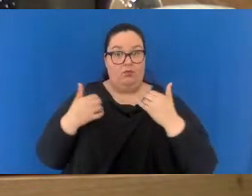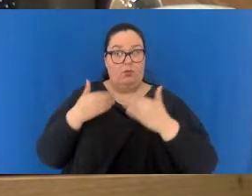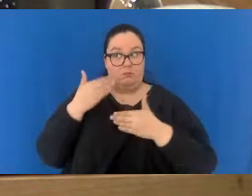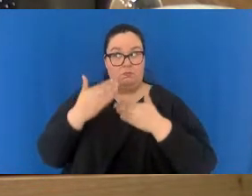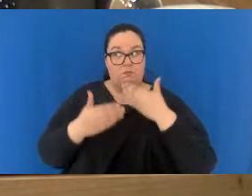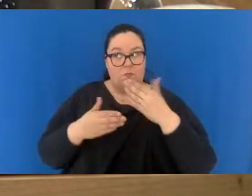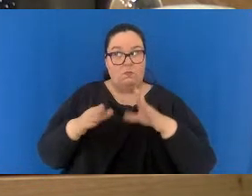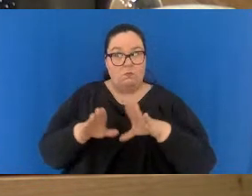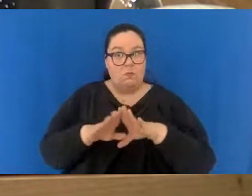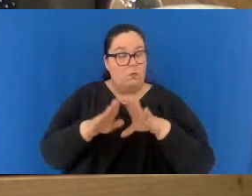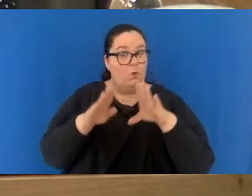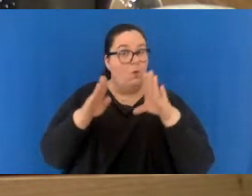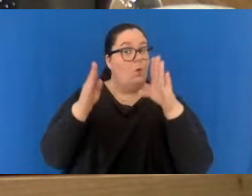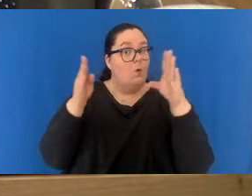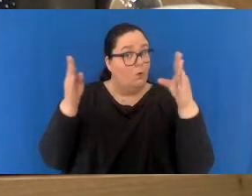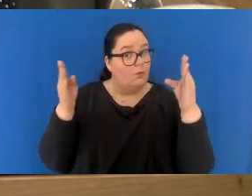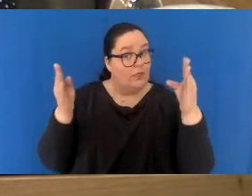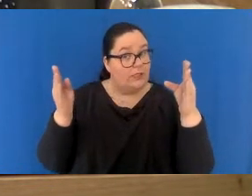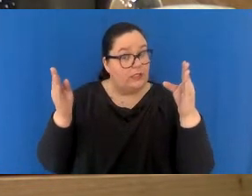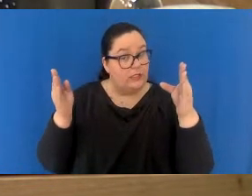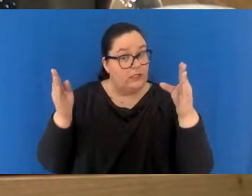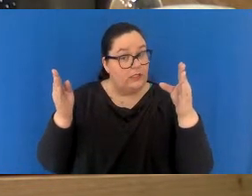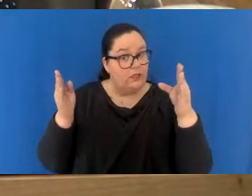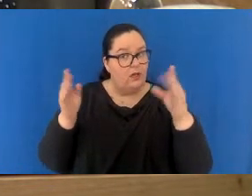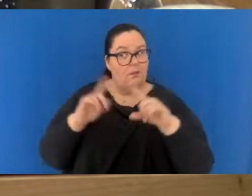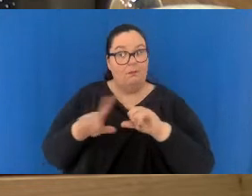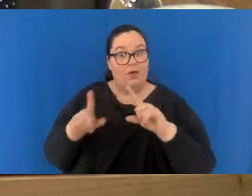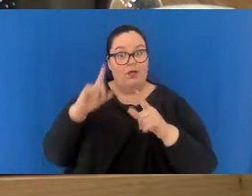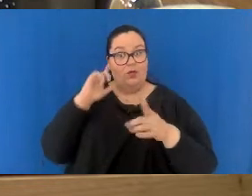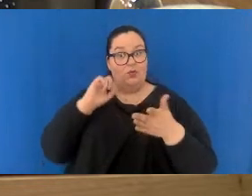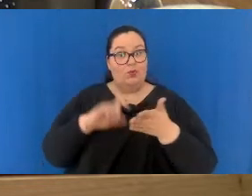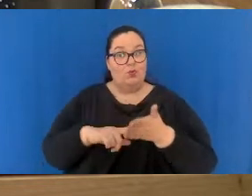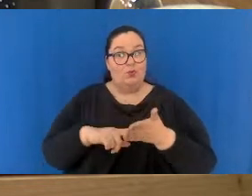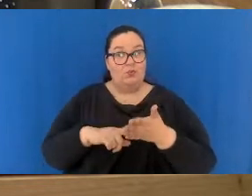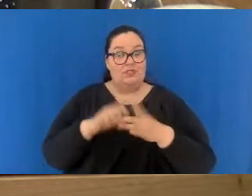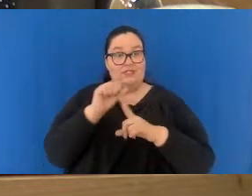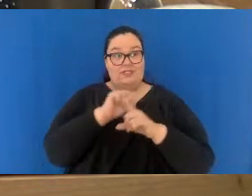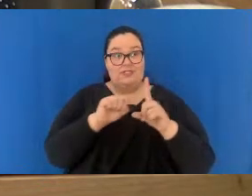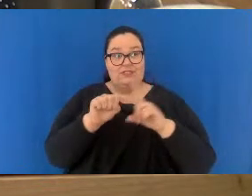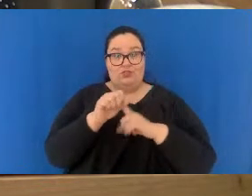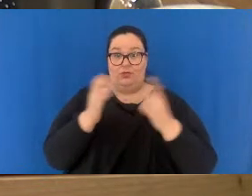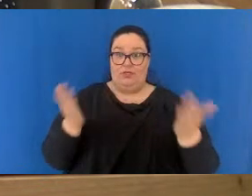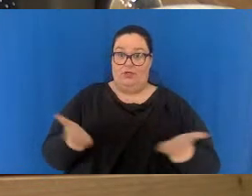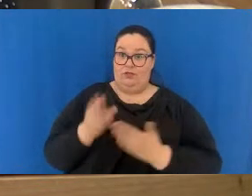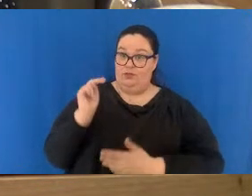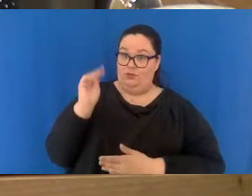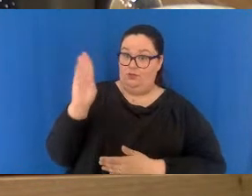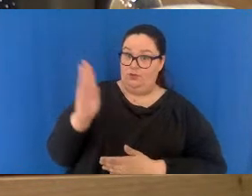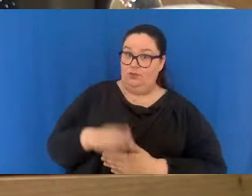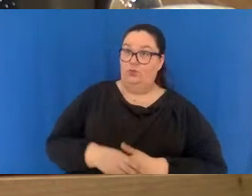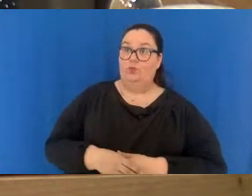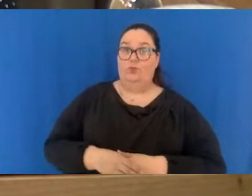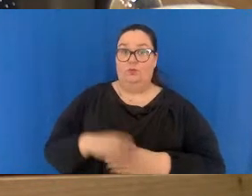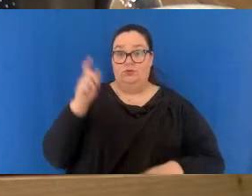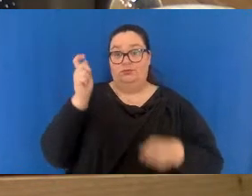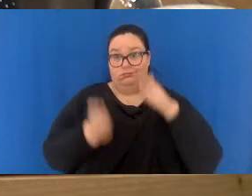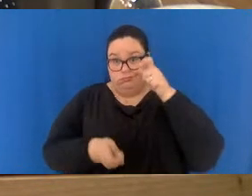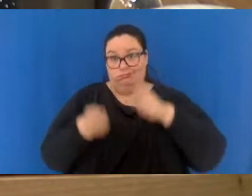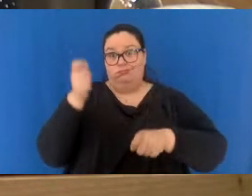that. But as you can see, the situation in our province right now is very fluid. We